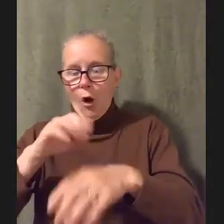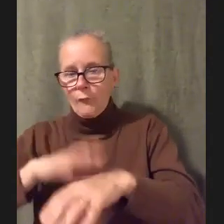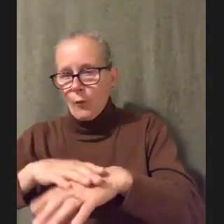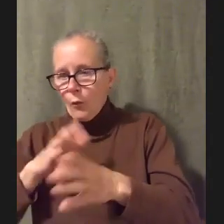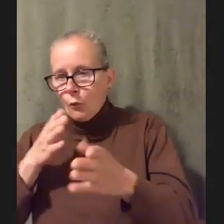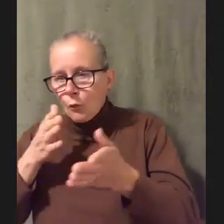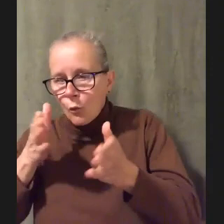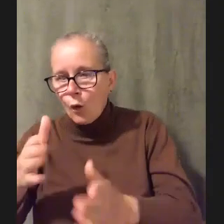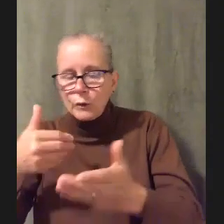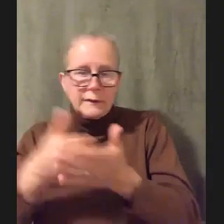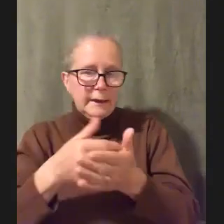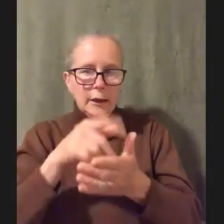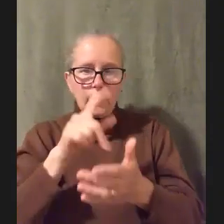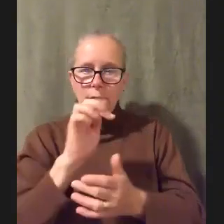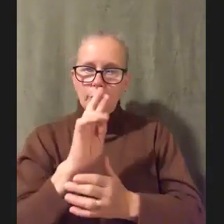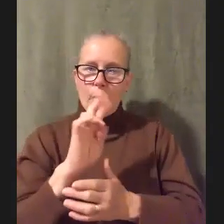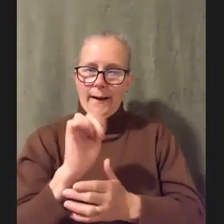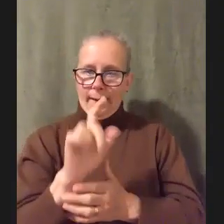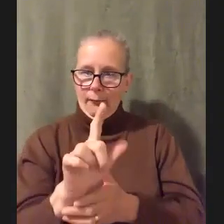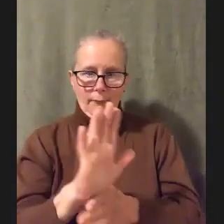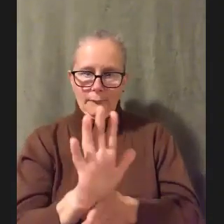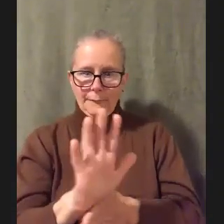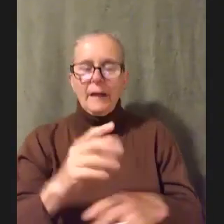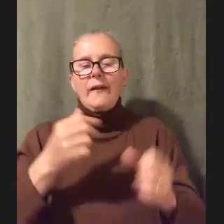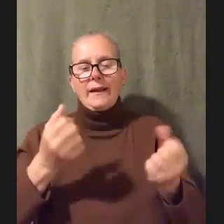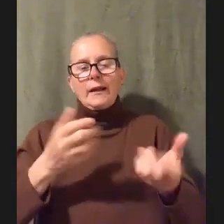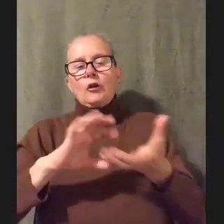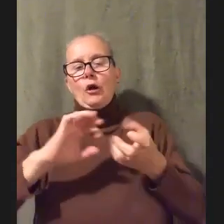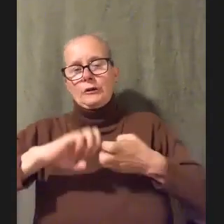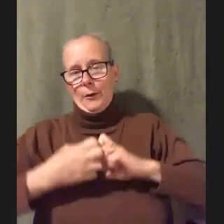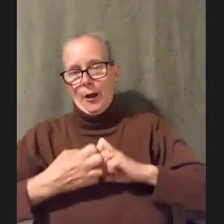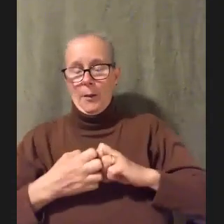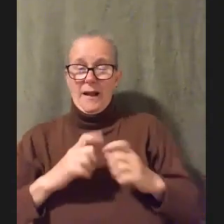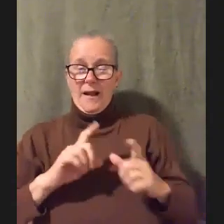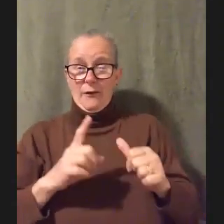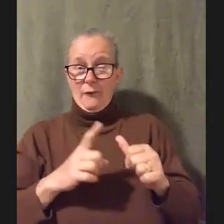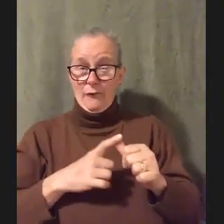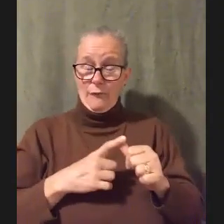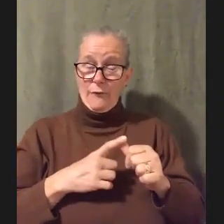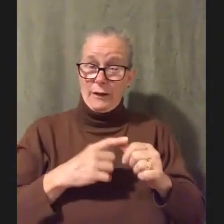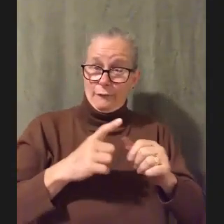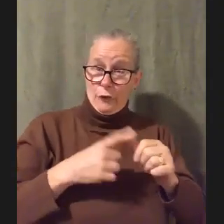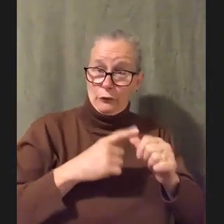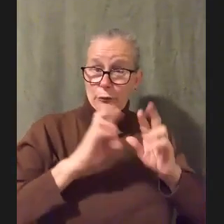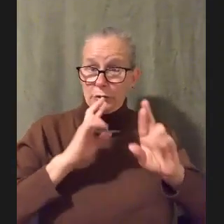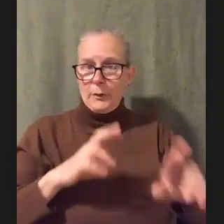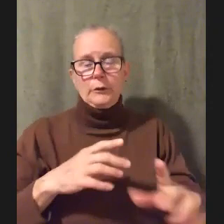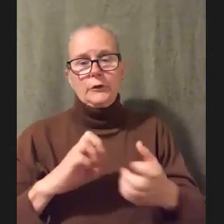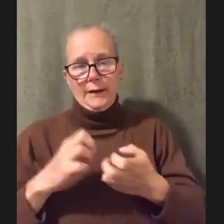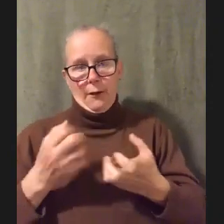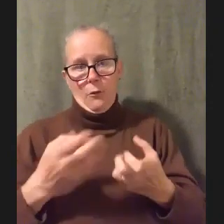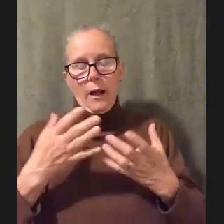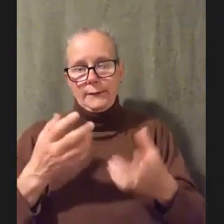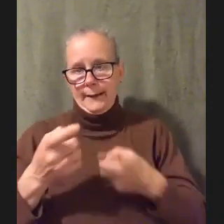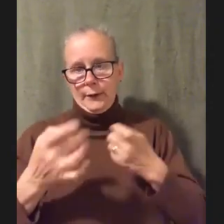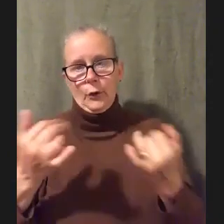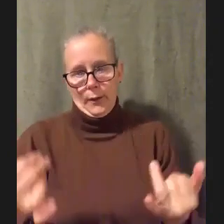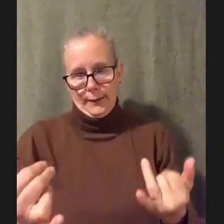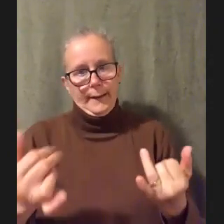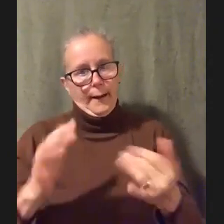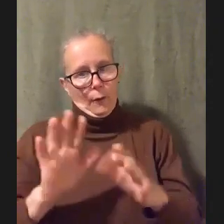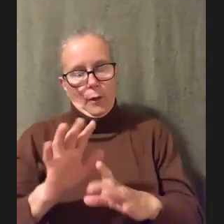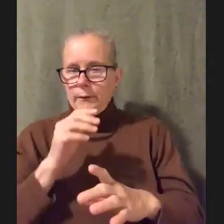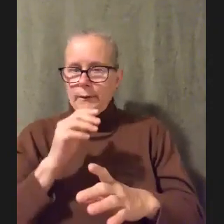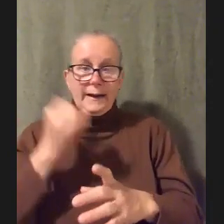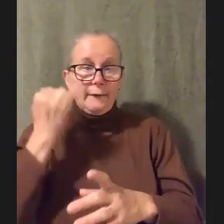or near parks. That can cause a problem, and our first responders have a lot to deal with it as is now, let alone with dealing something at a park